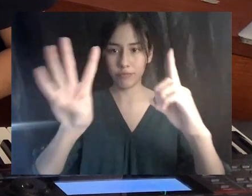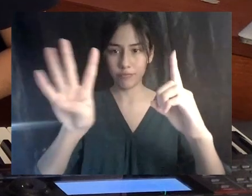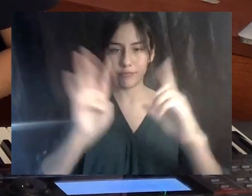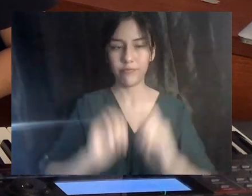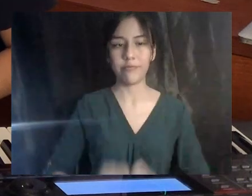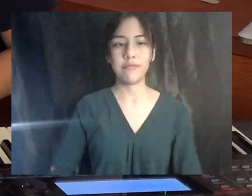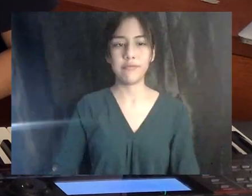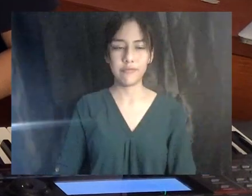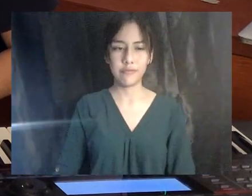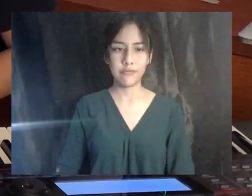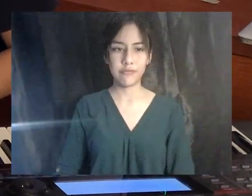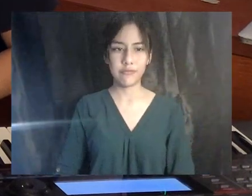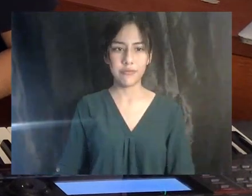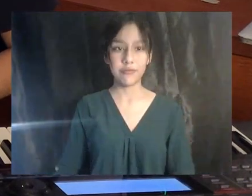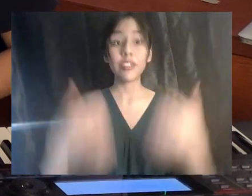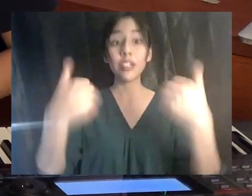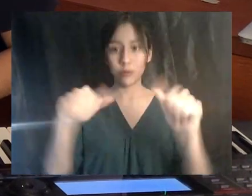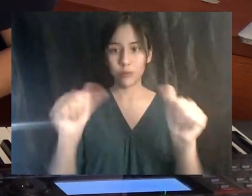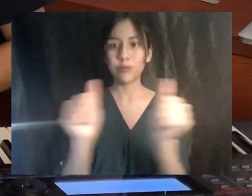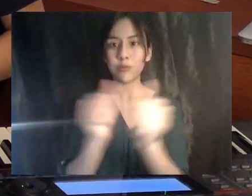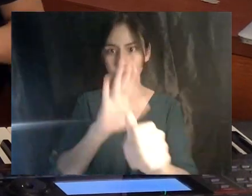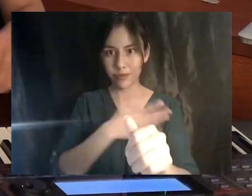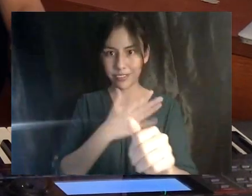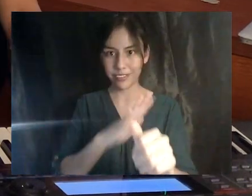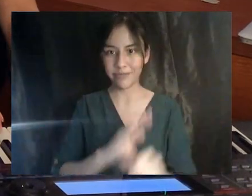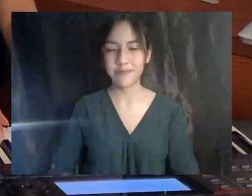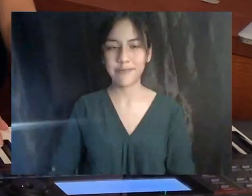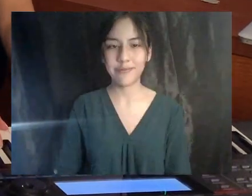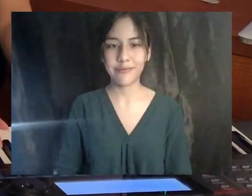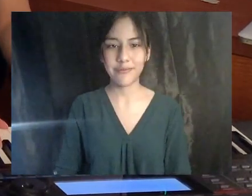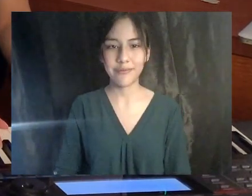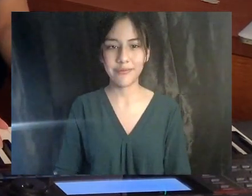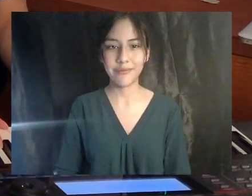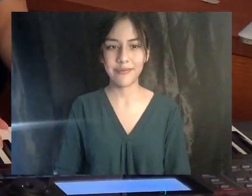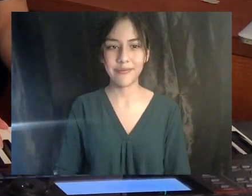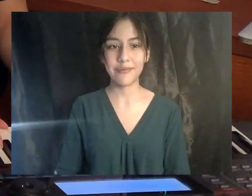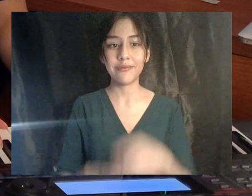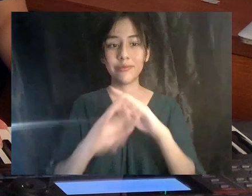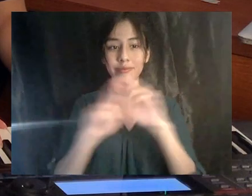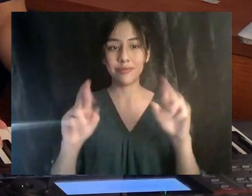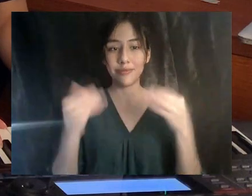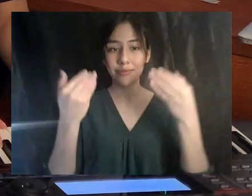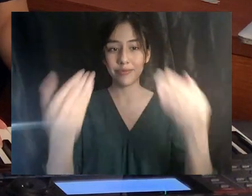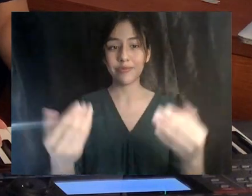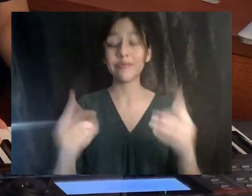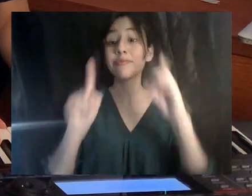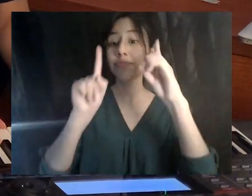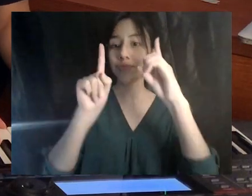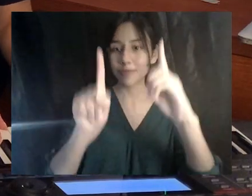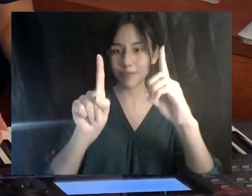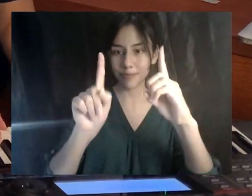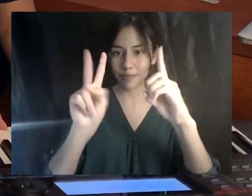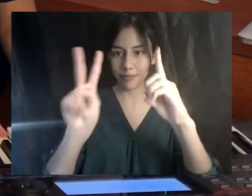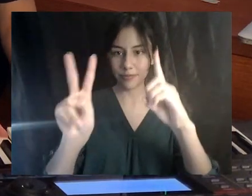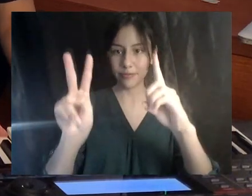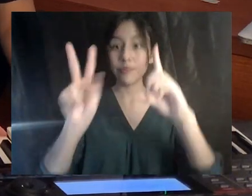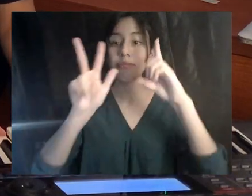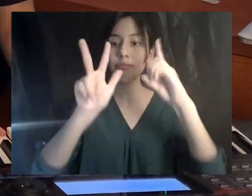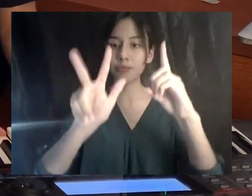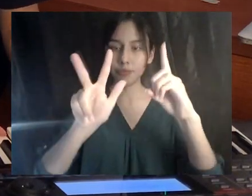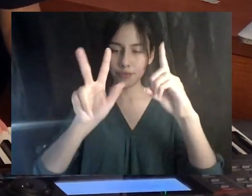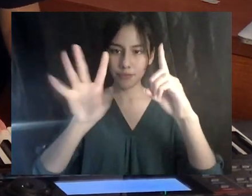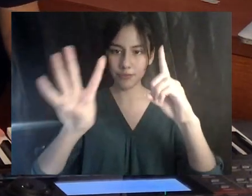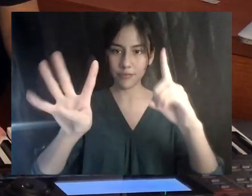4. Let's try it with instruments. 1, 2, ready, go.